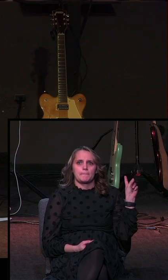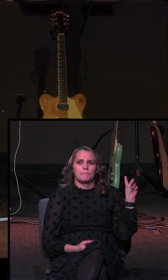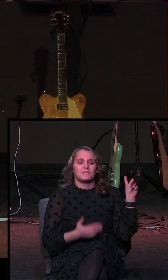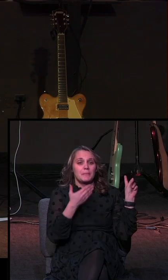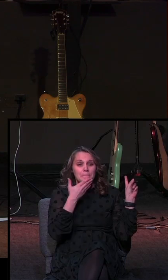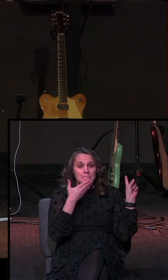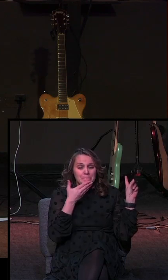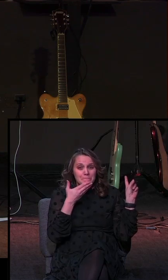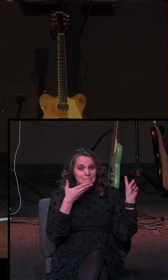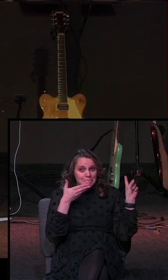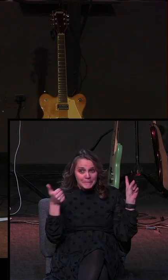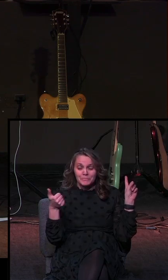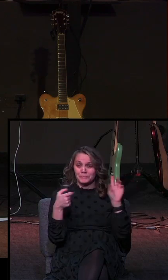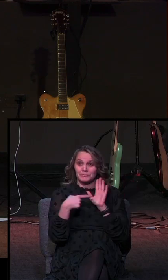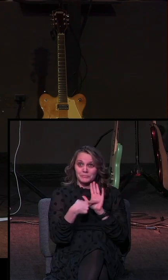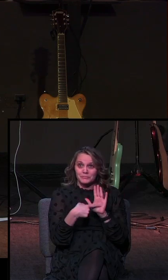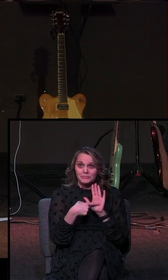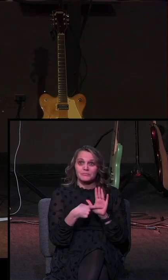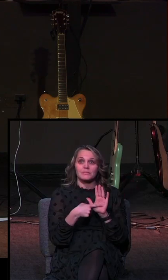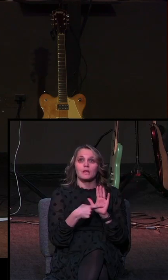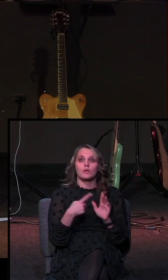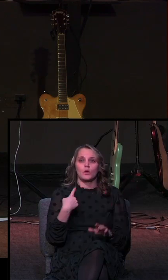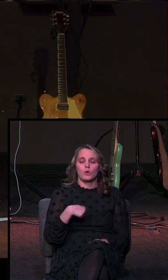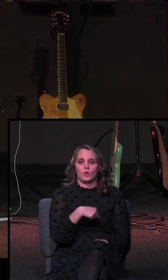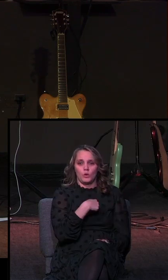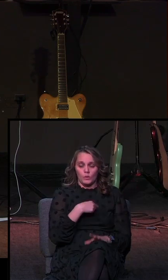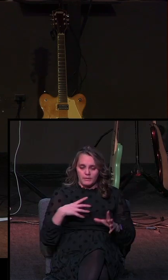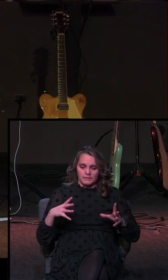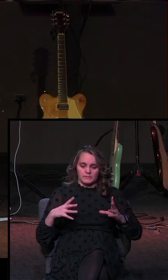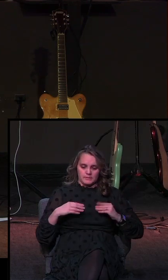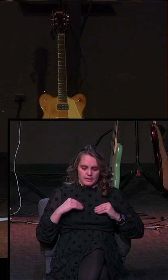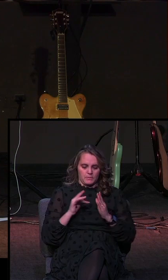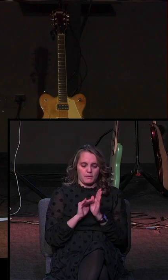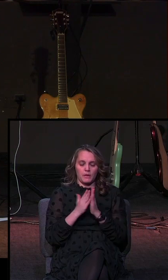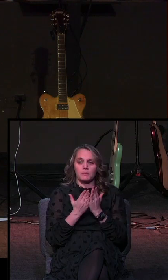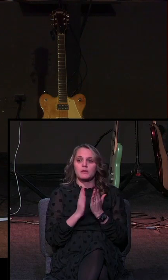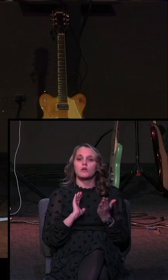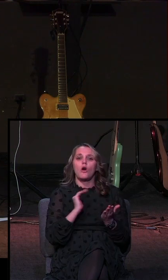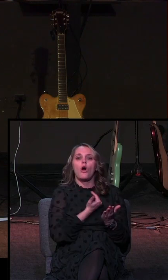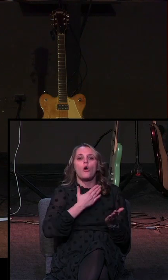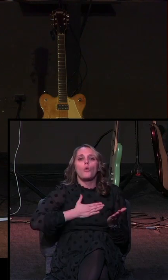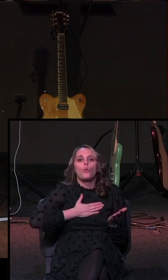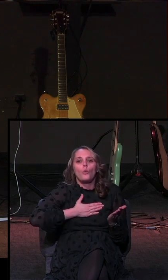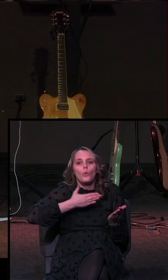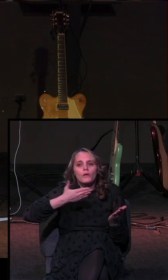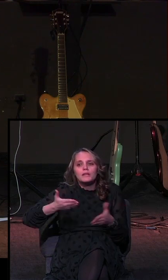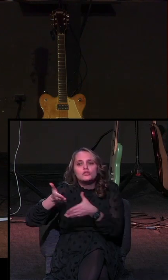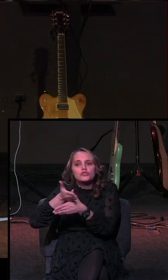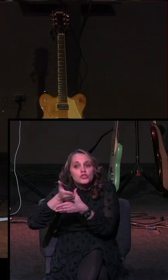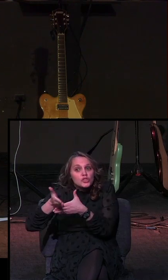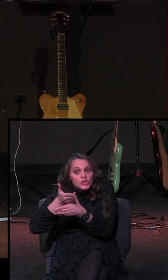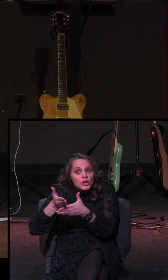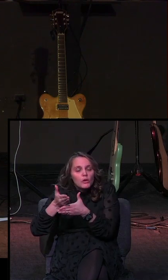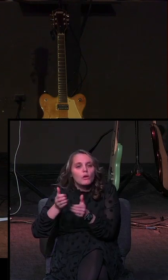best indicator that we have embraced the gospel is our own willingness to offer it to our enemies. Let